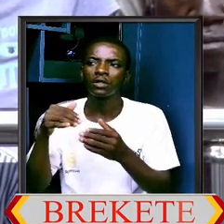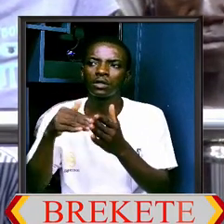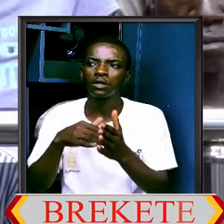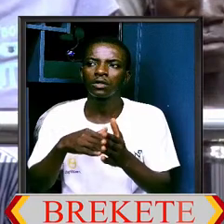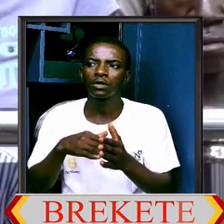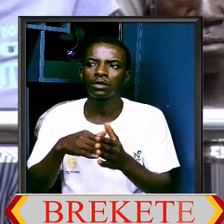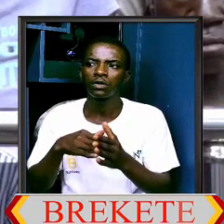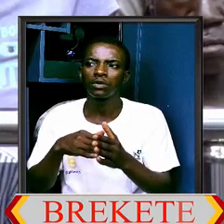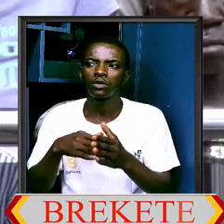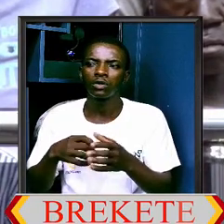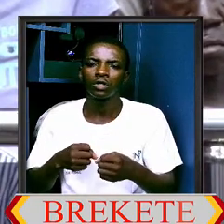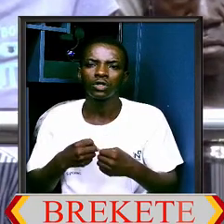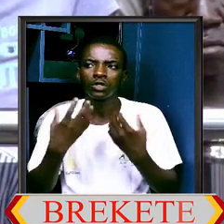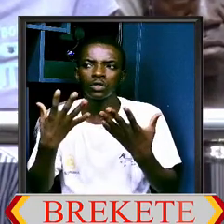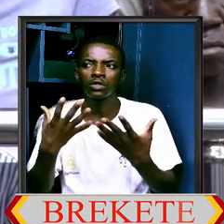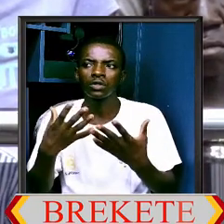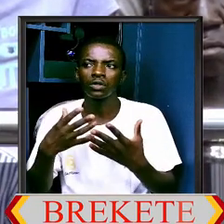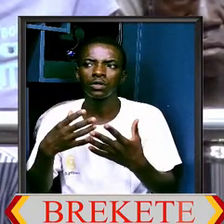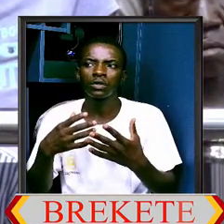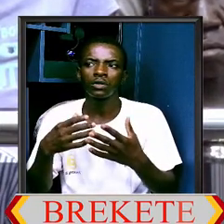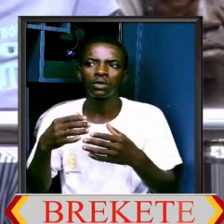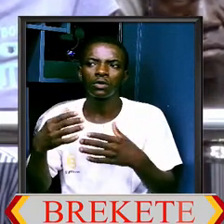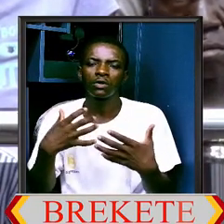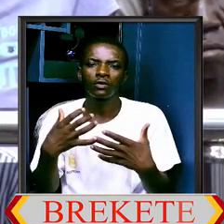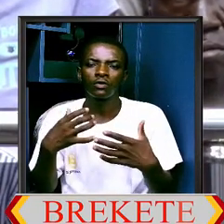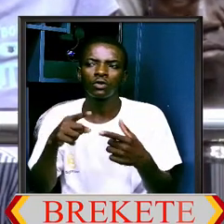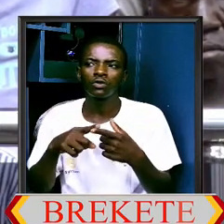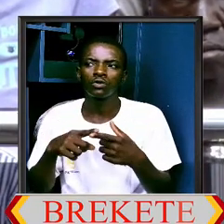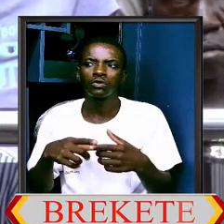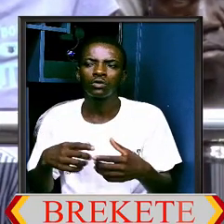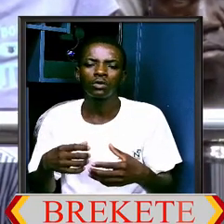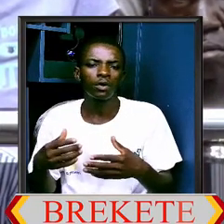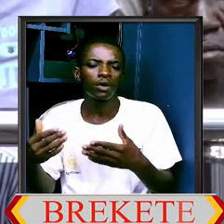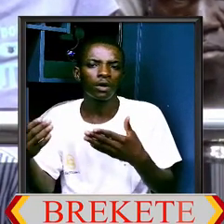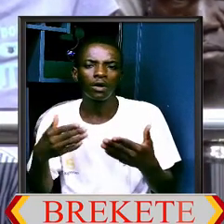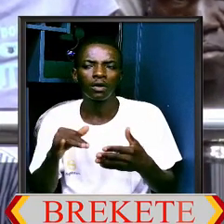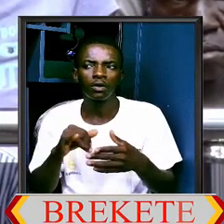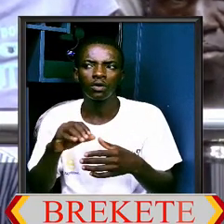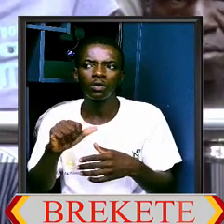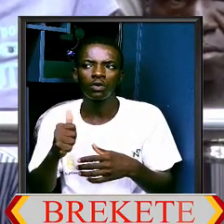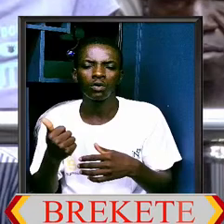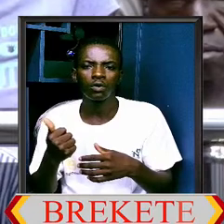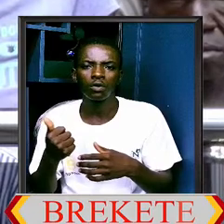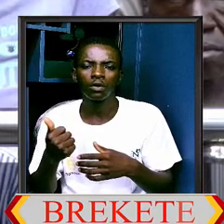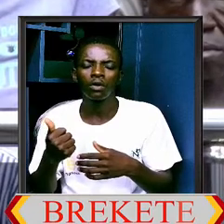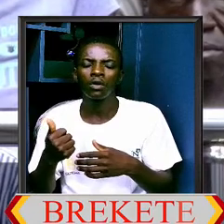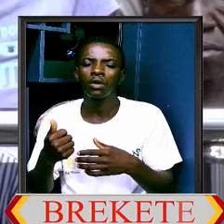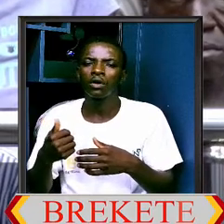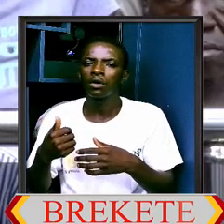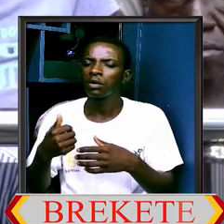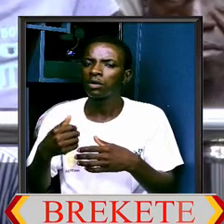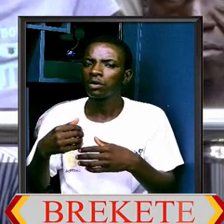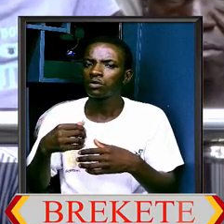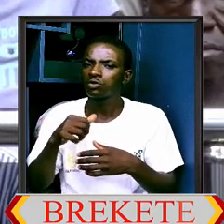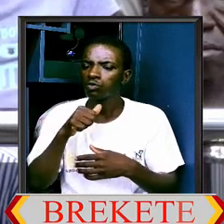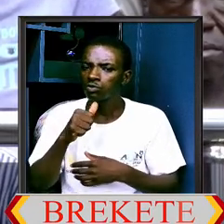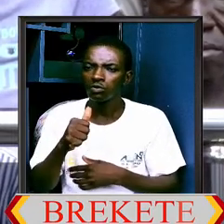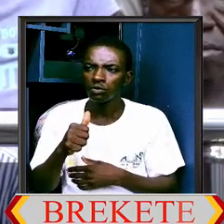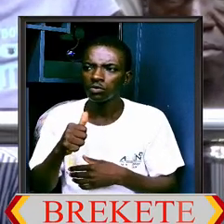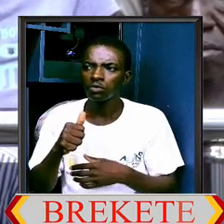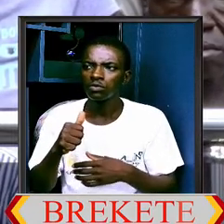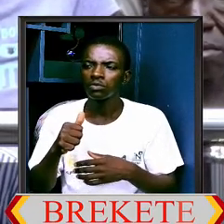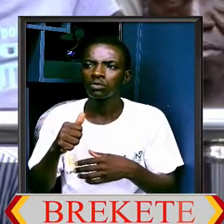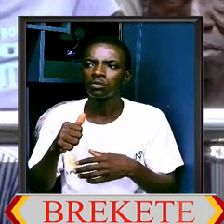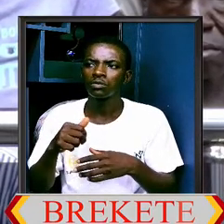the driver, they're like shouting. The other one is afraid to carry me. So the other one now came, he's like, I know.